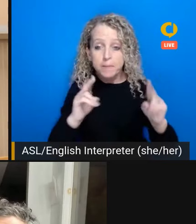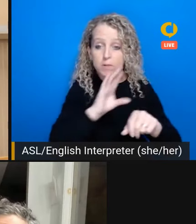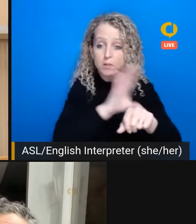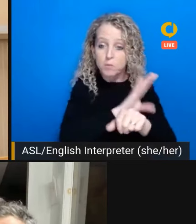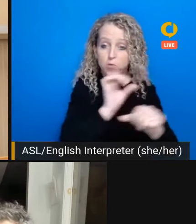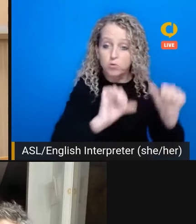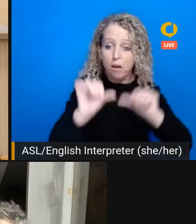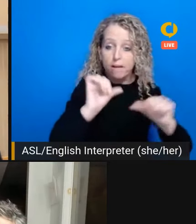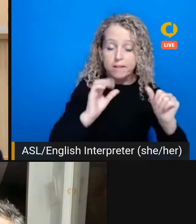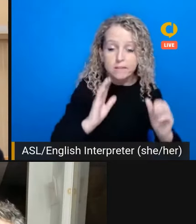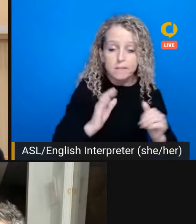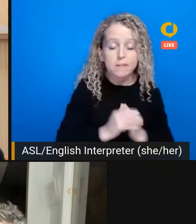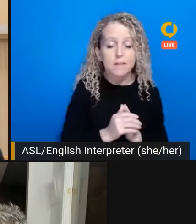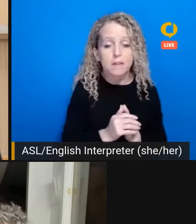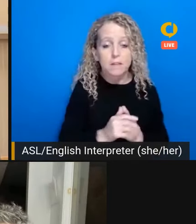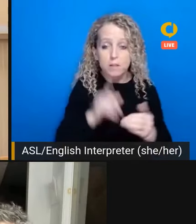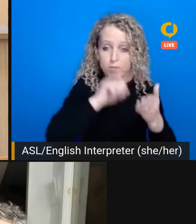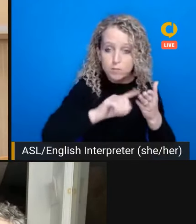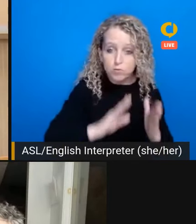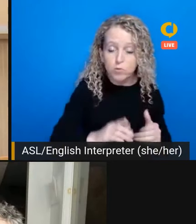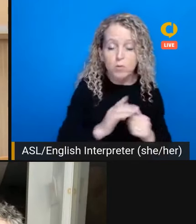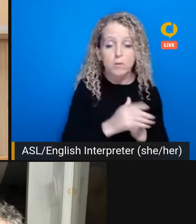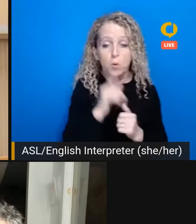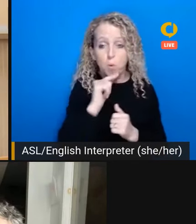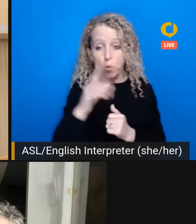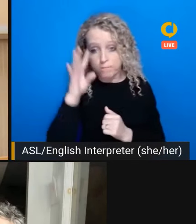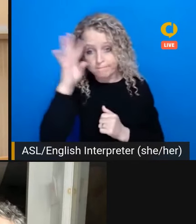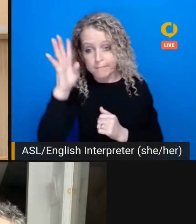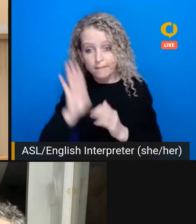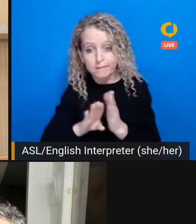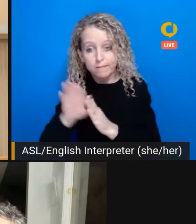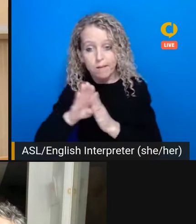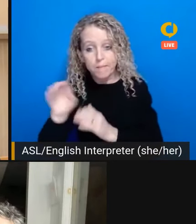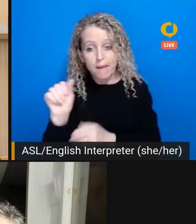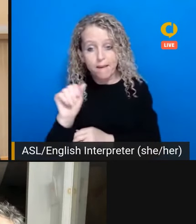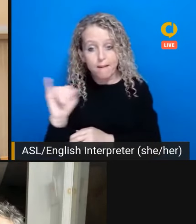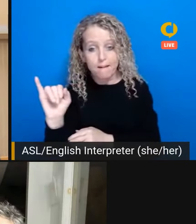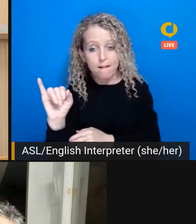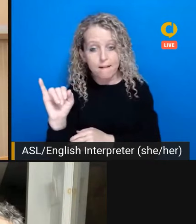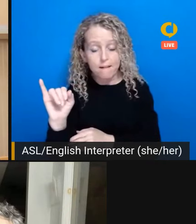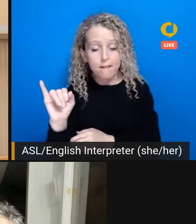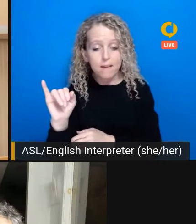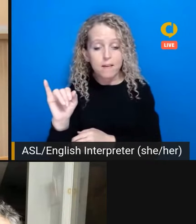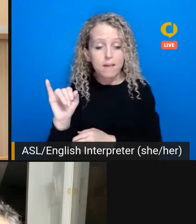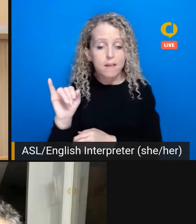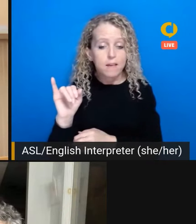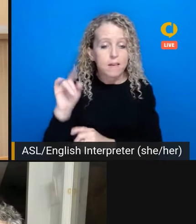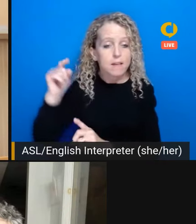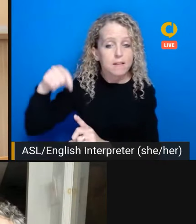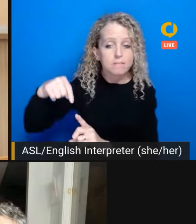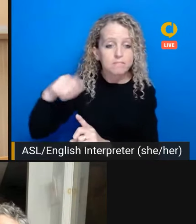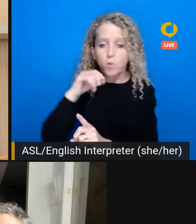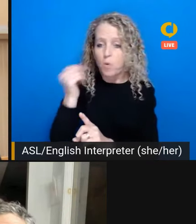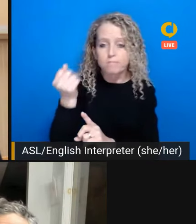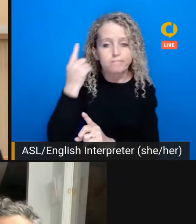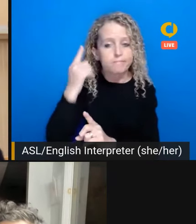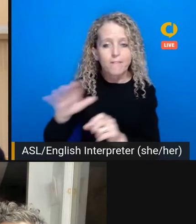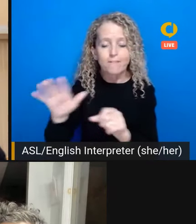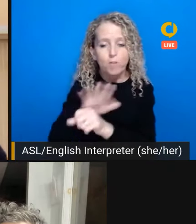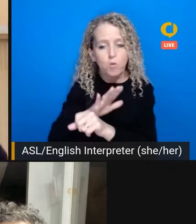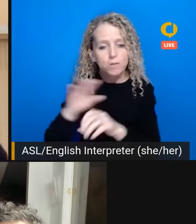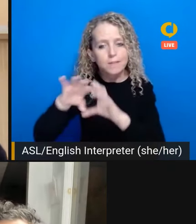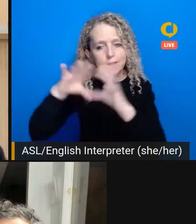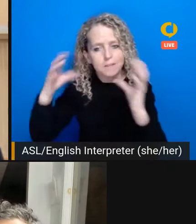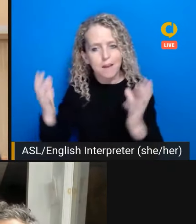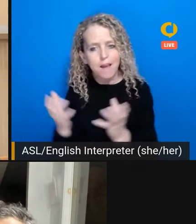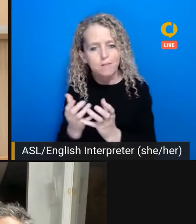are developing AI, don't necessarily fully appreciate the societal